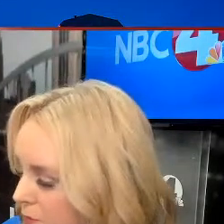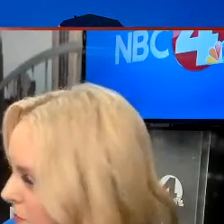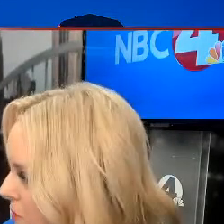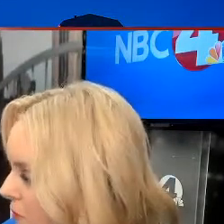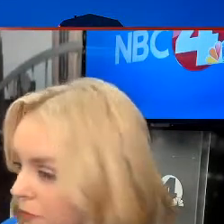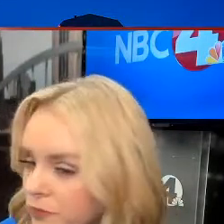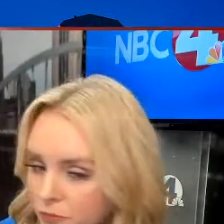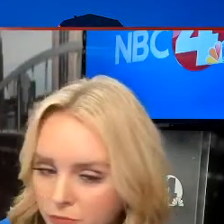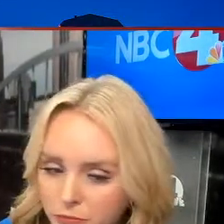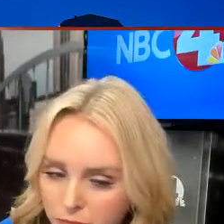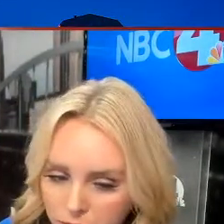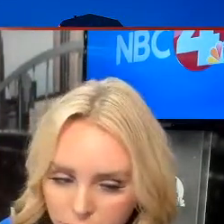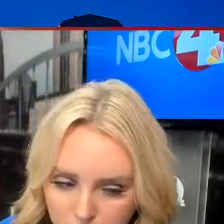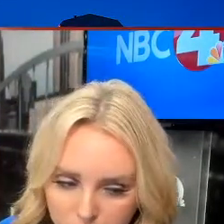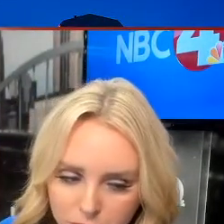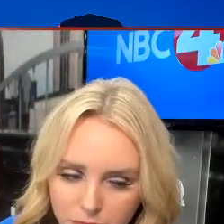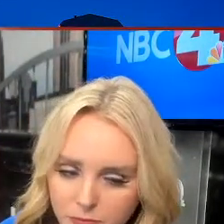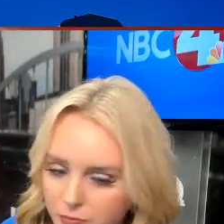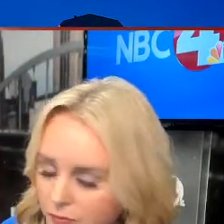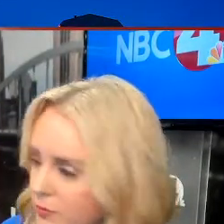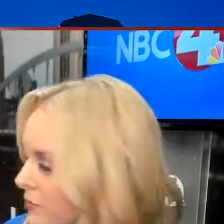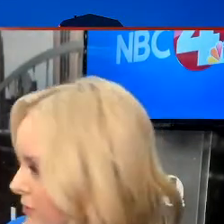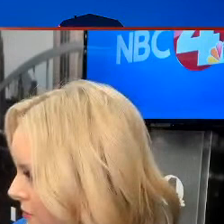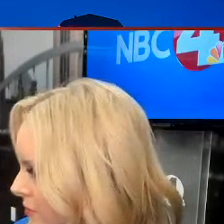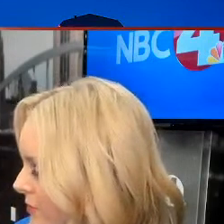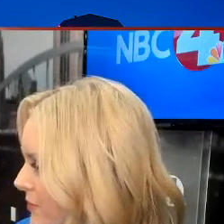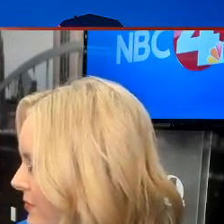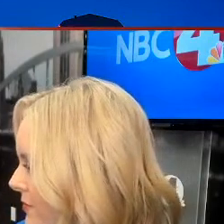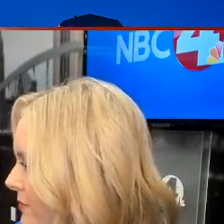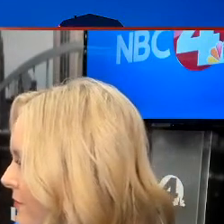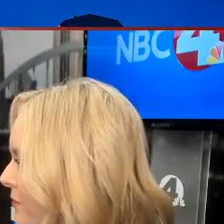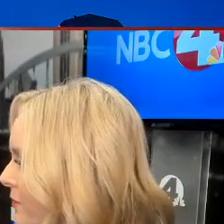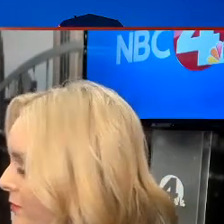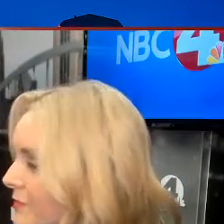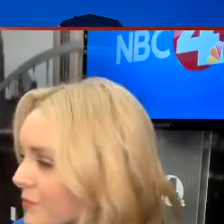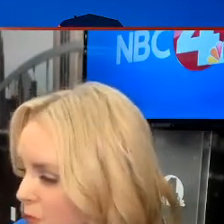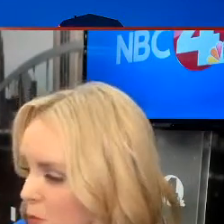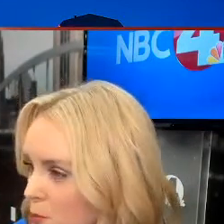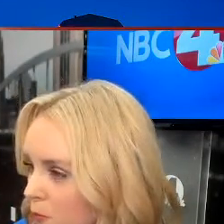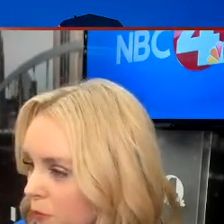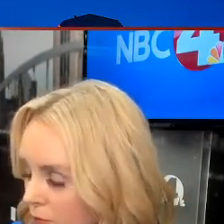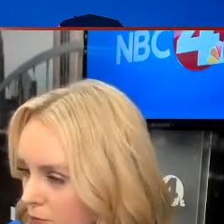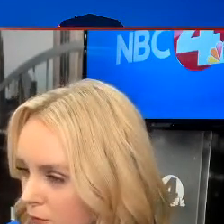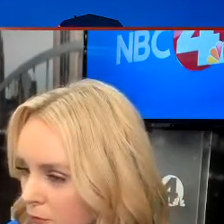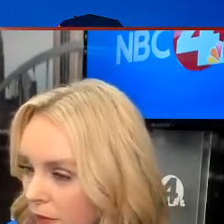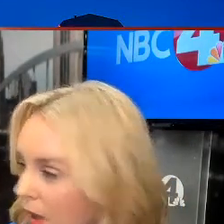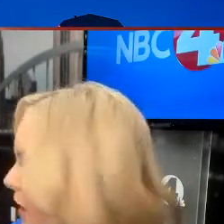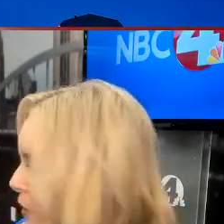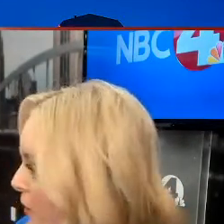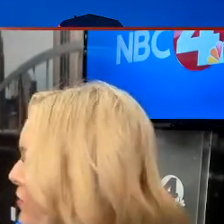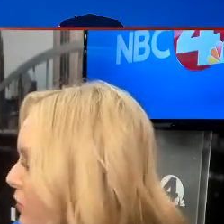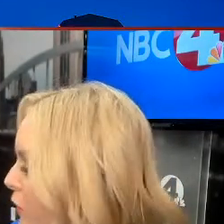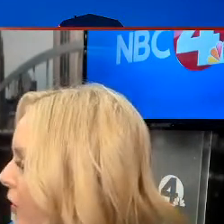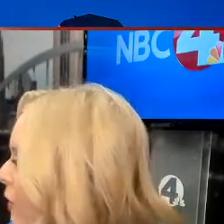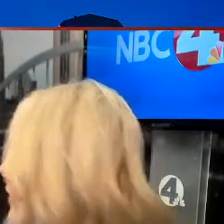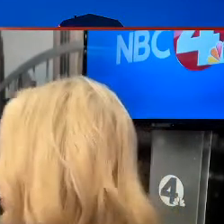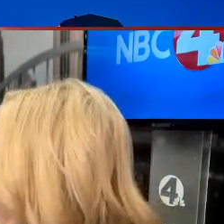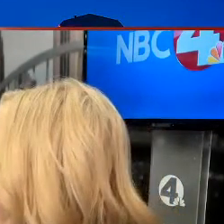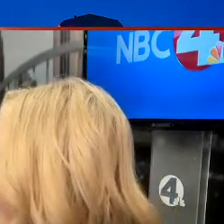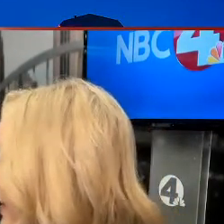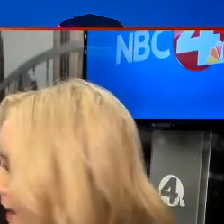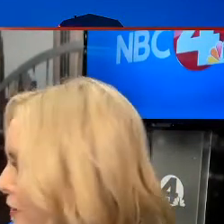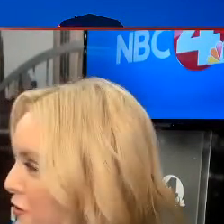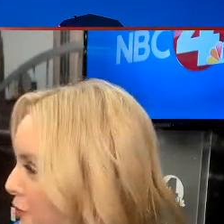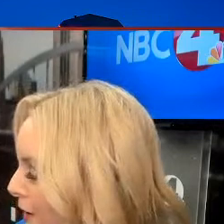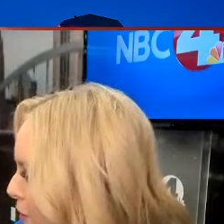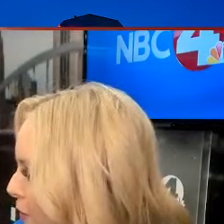Certainly. especially when we begin to talk about things like a vaccine. It will be nice to have that medical perspective back there. On a personal note, I'll be looking